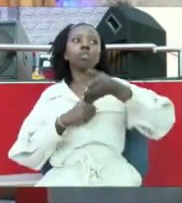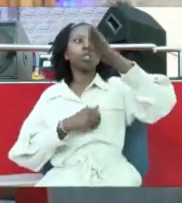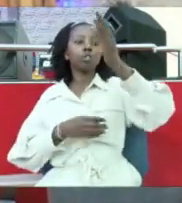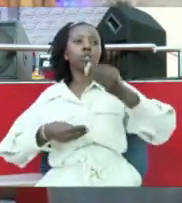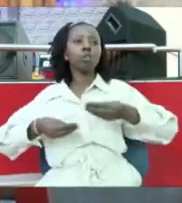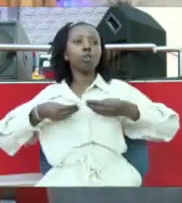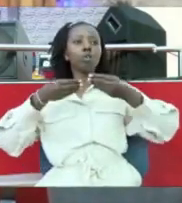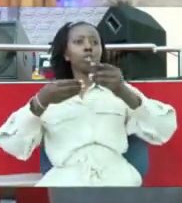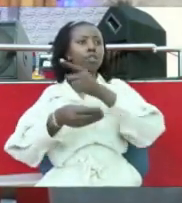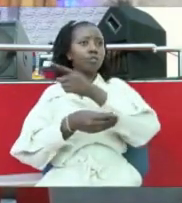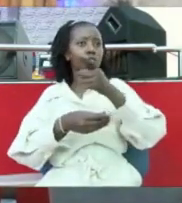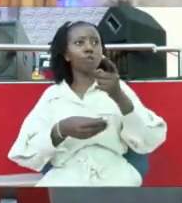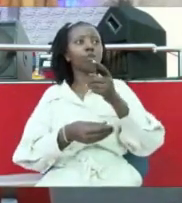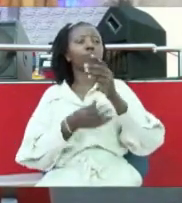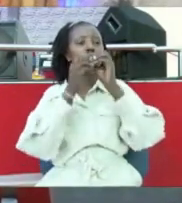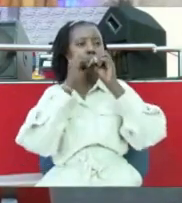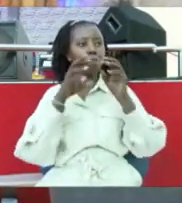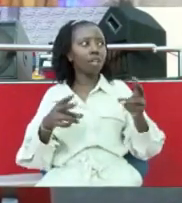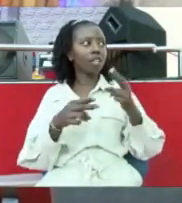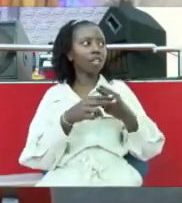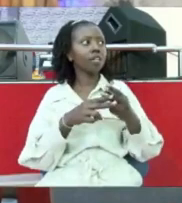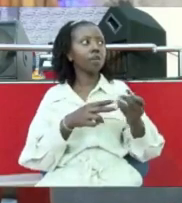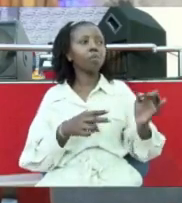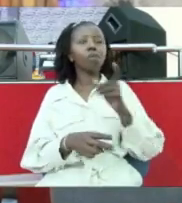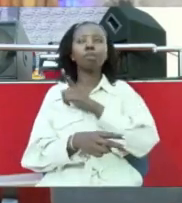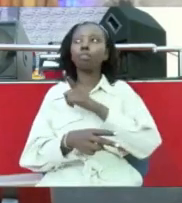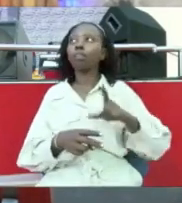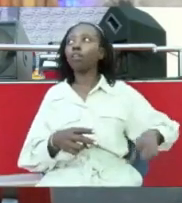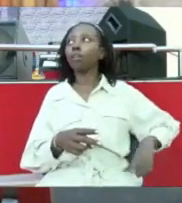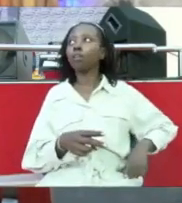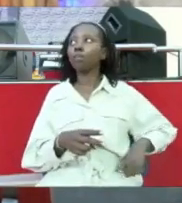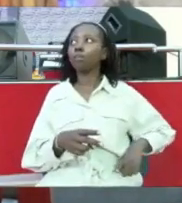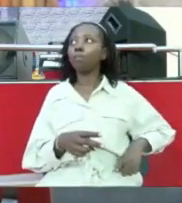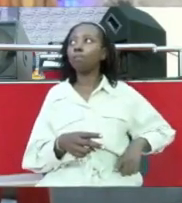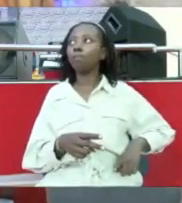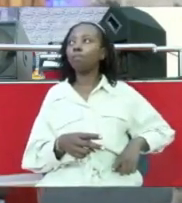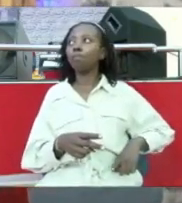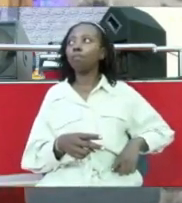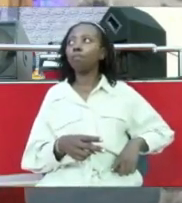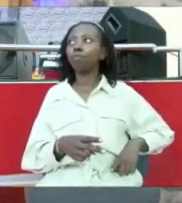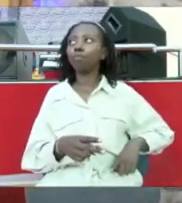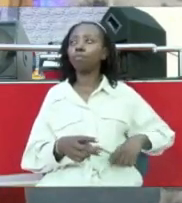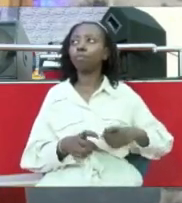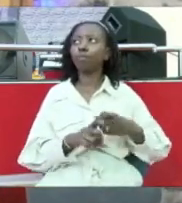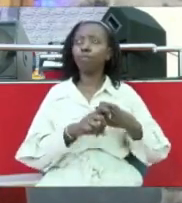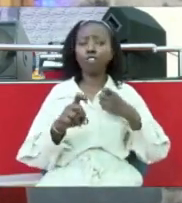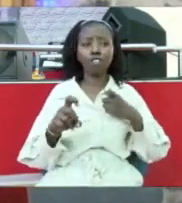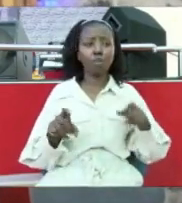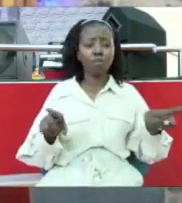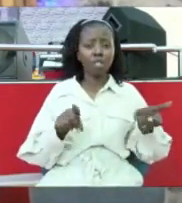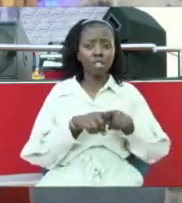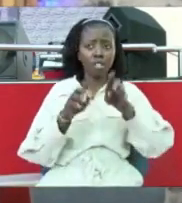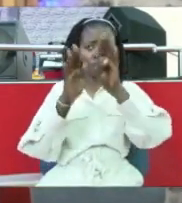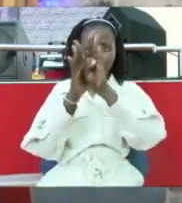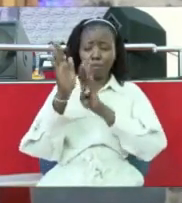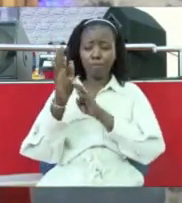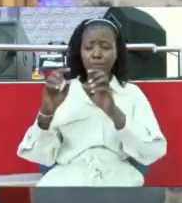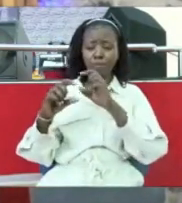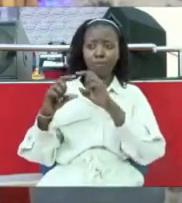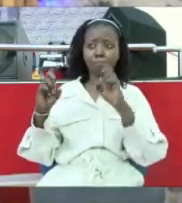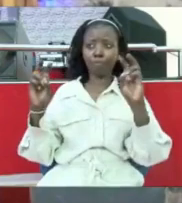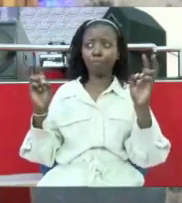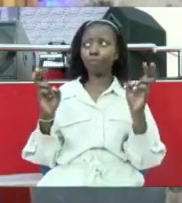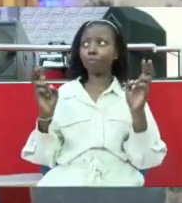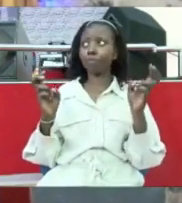amekupea. Blessed be the name of the Lord. Libarikiwe jina la Bwana. From the same passage. Katika kifungu kile. Then the